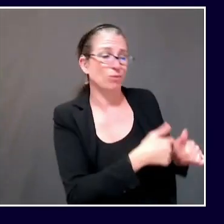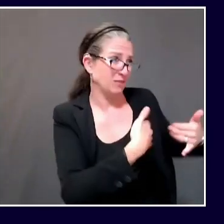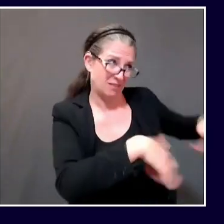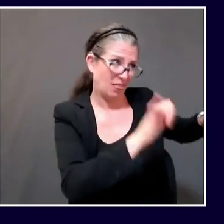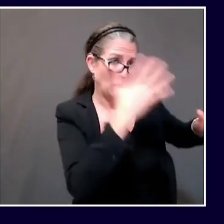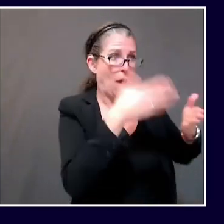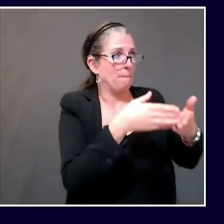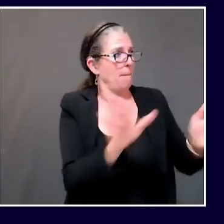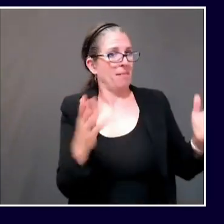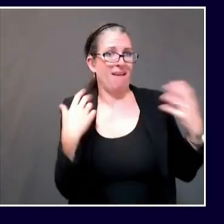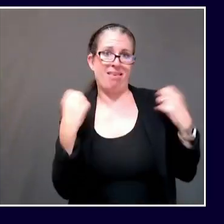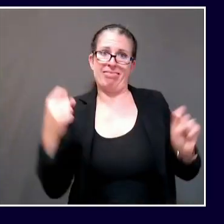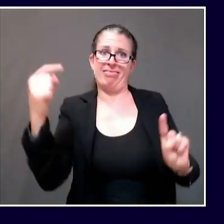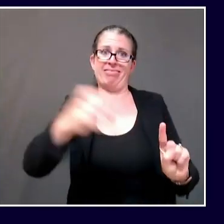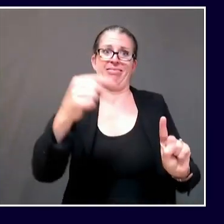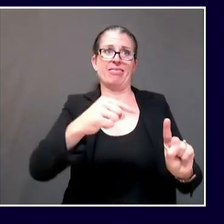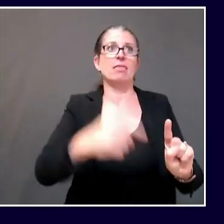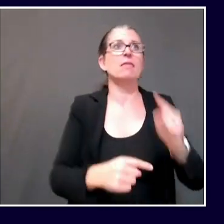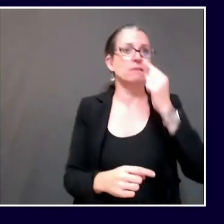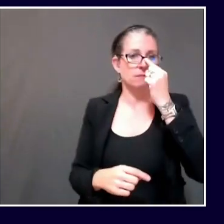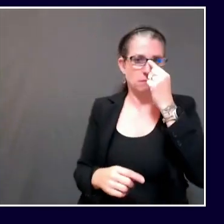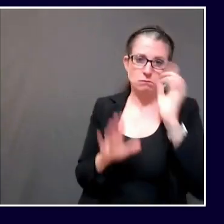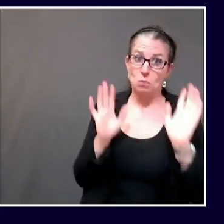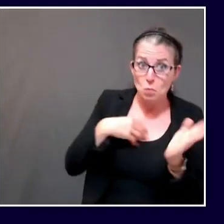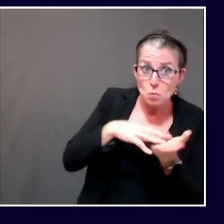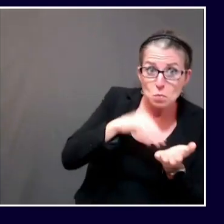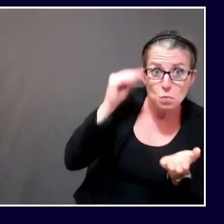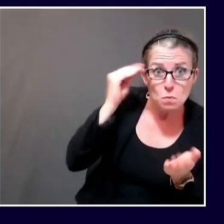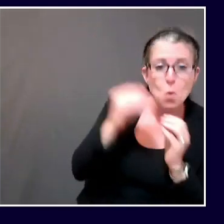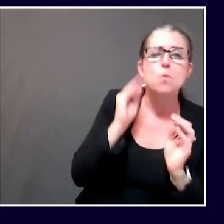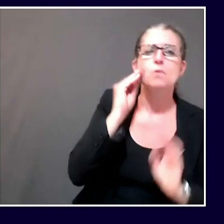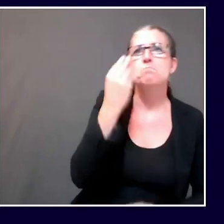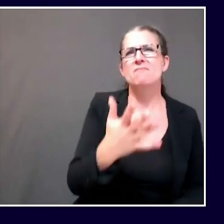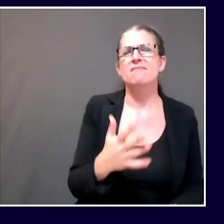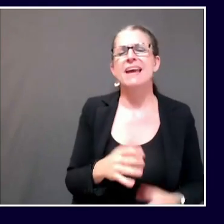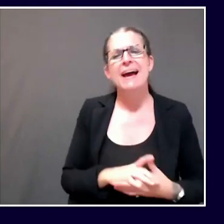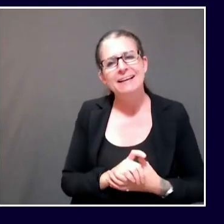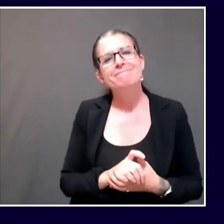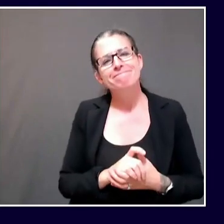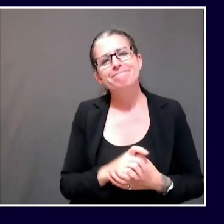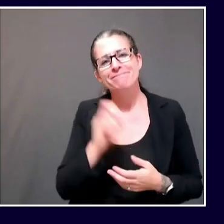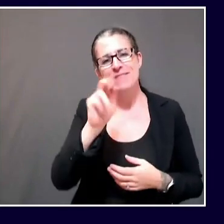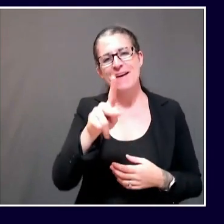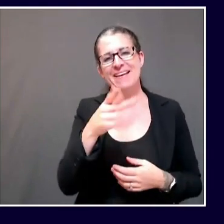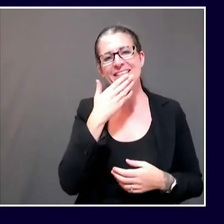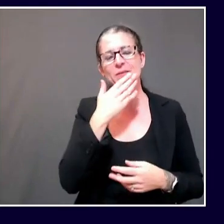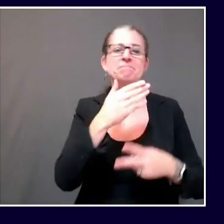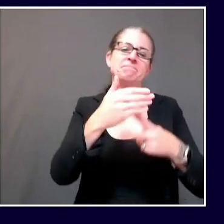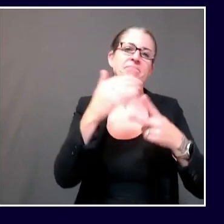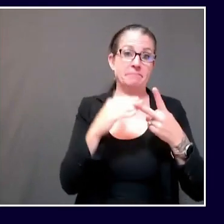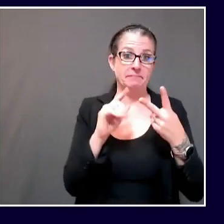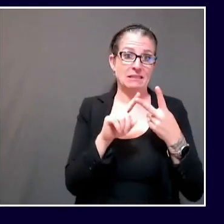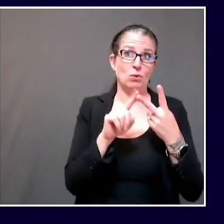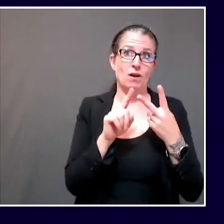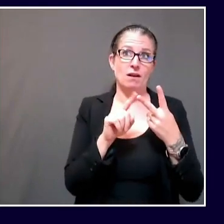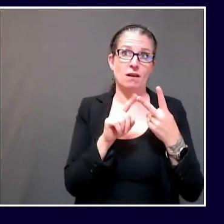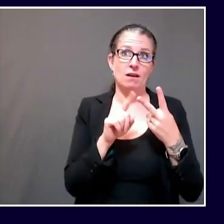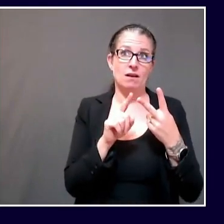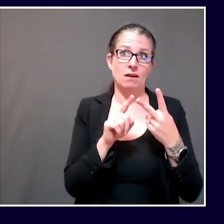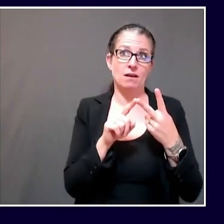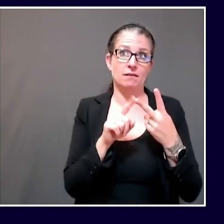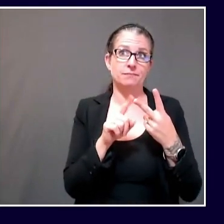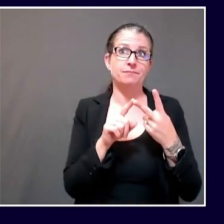Okay, thank you. And my next question for Dr. Shah is, with students heading back or some already back